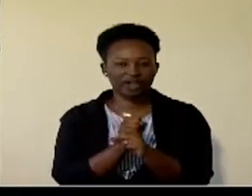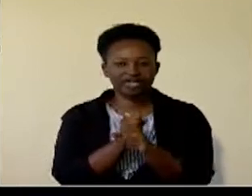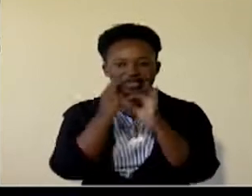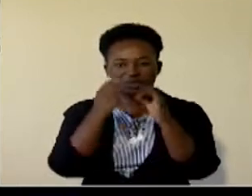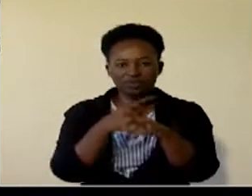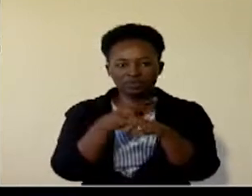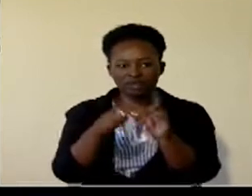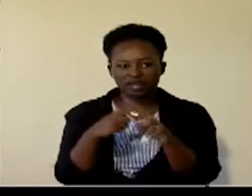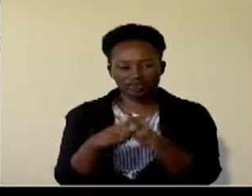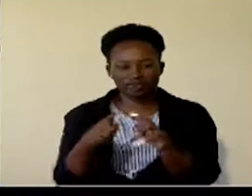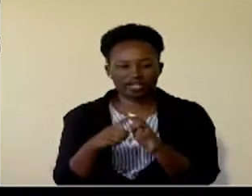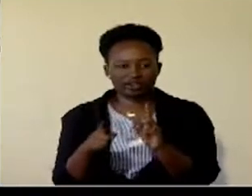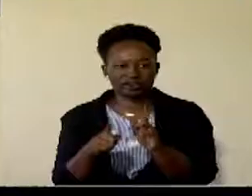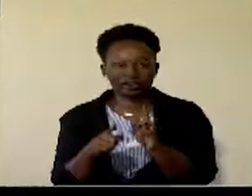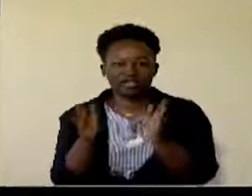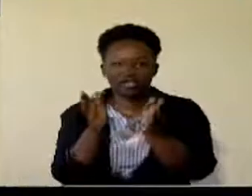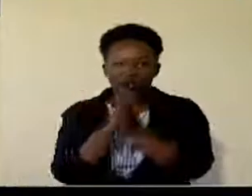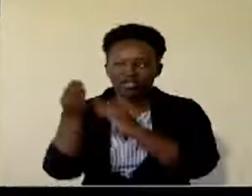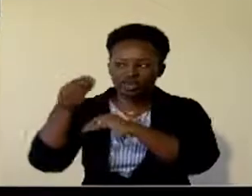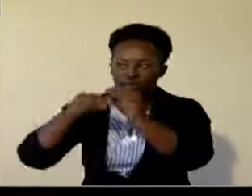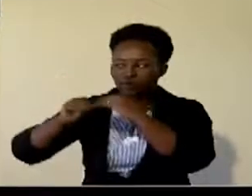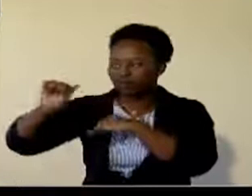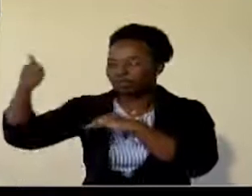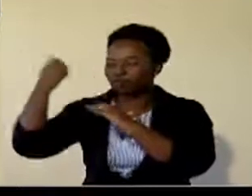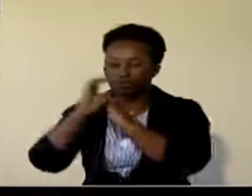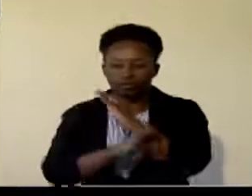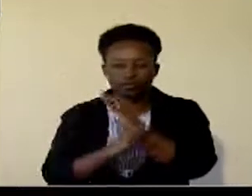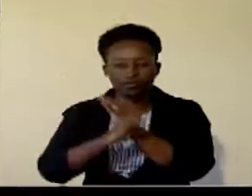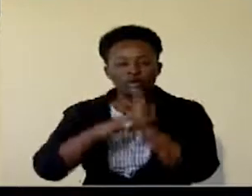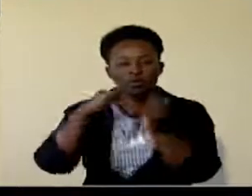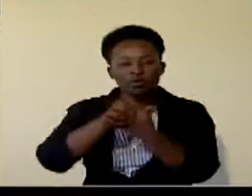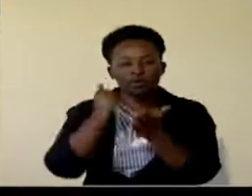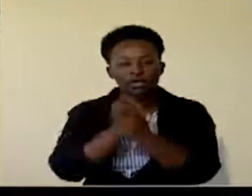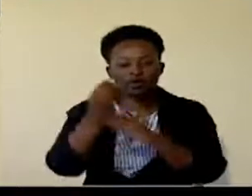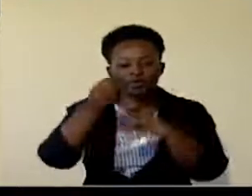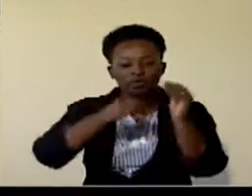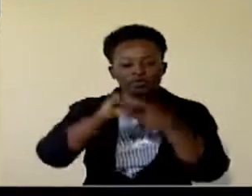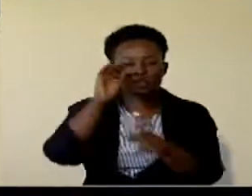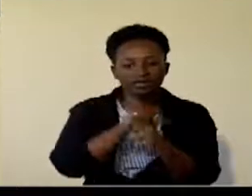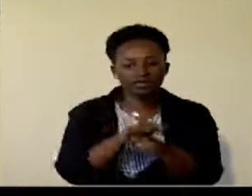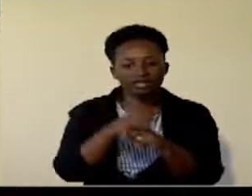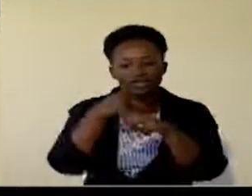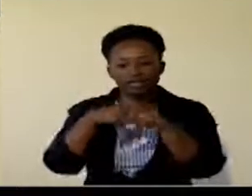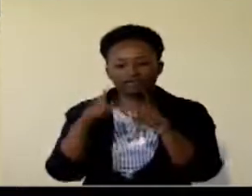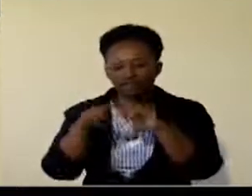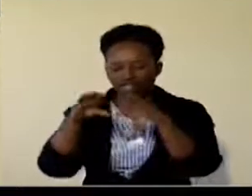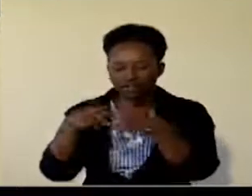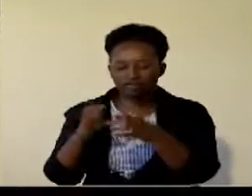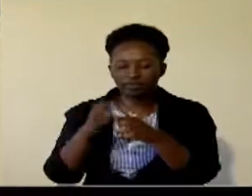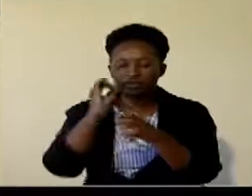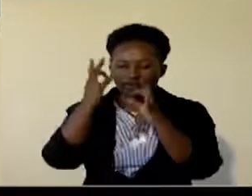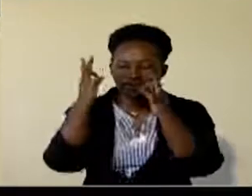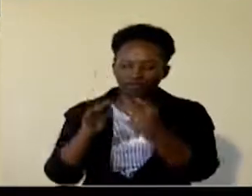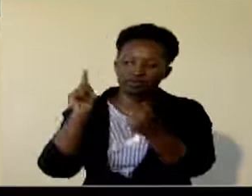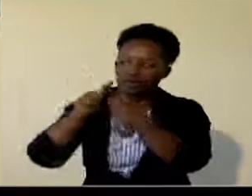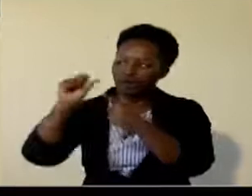variety, various products, and it exports to other countries, because it is selling more different types of goods to other countries,